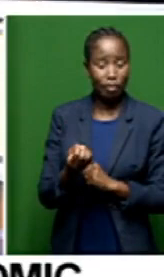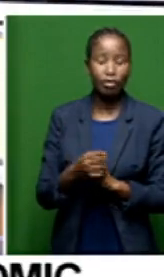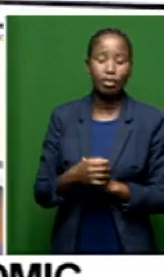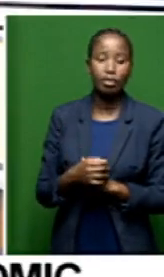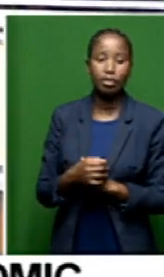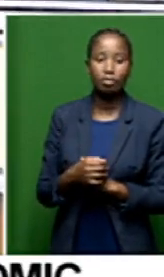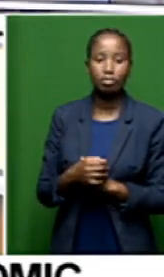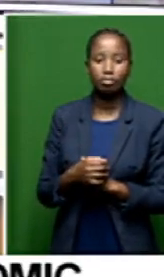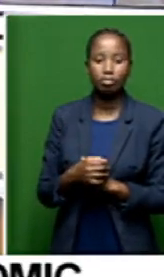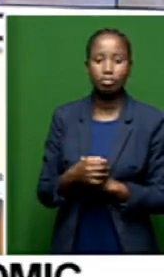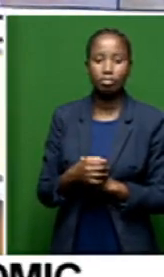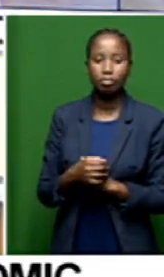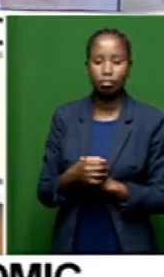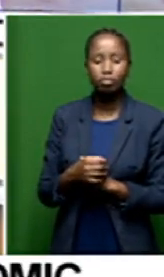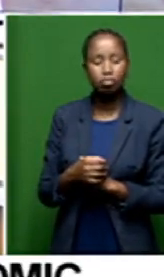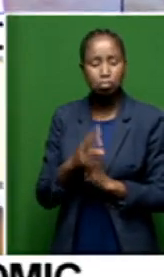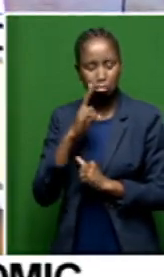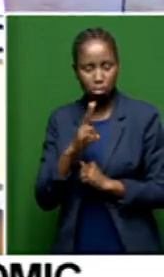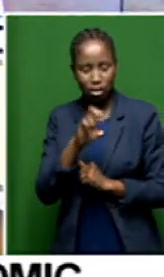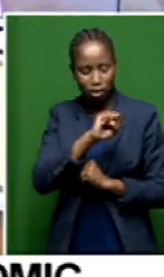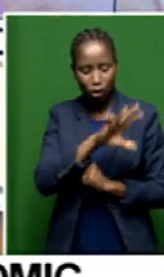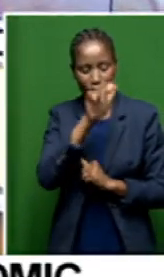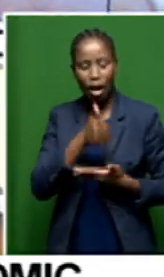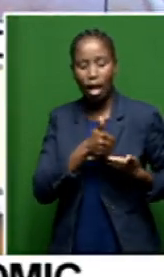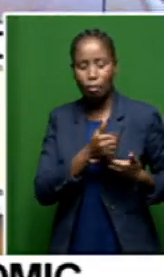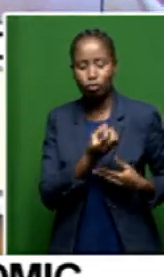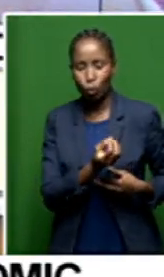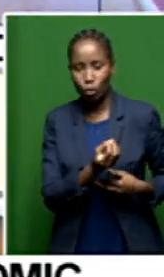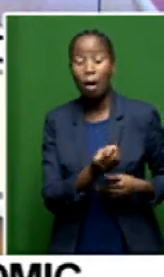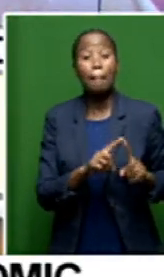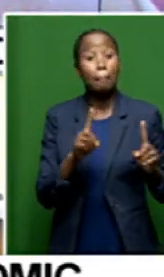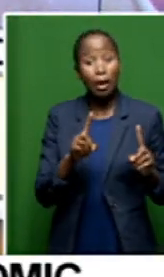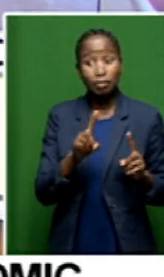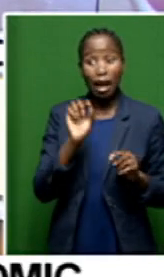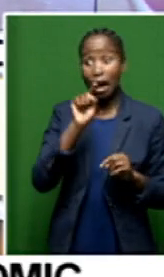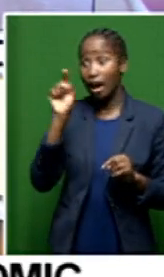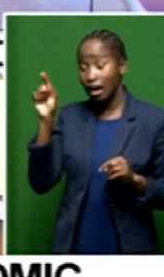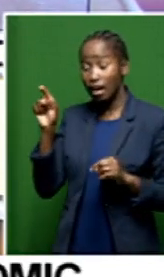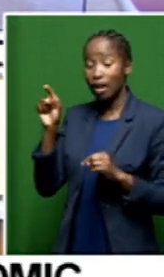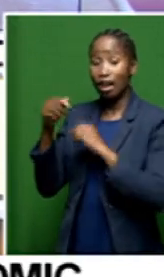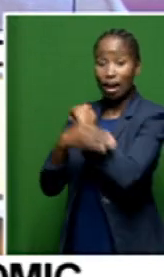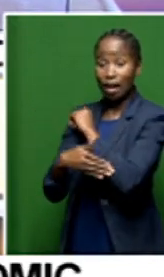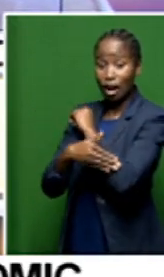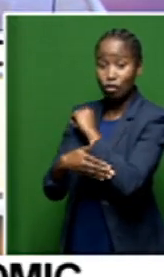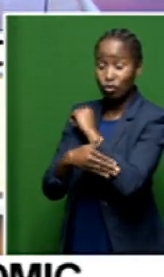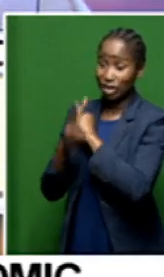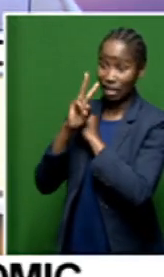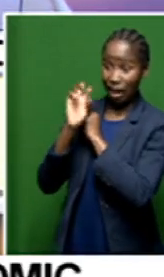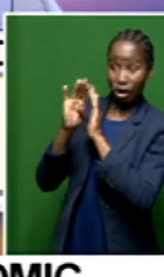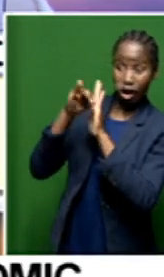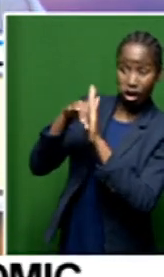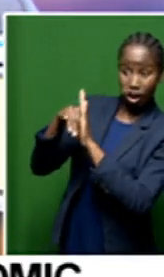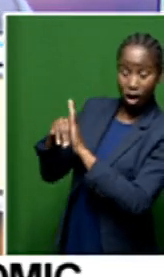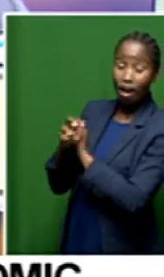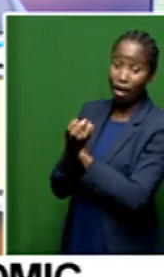it is very much so in favor of South Africa, because a lot of other countries actually had more of a downgrade and a revised down